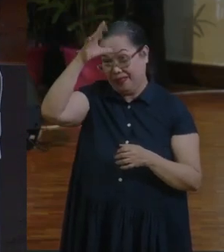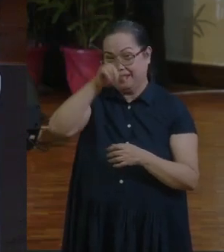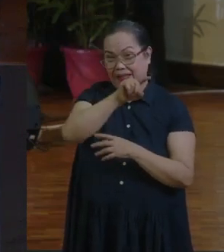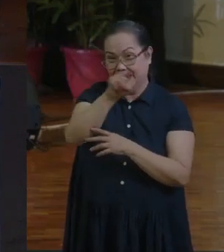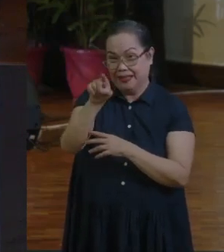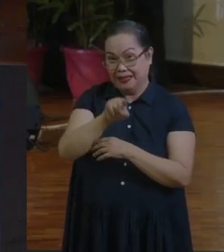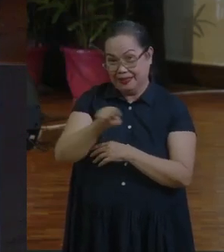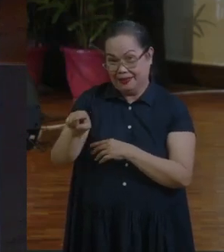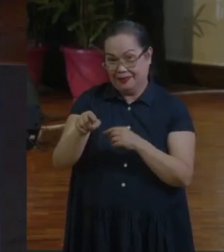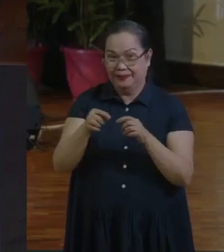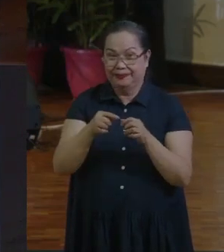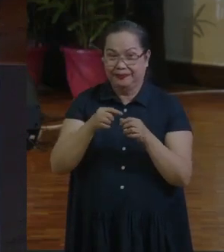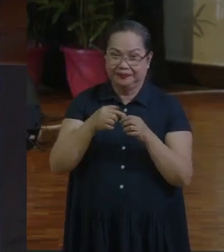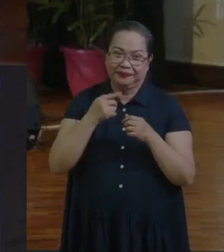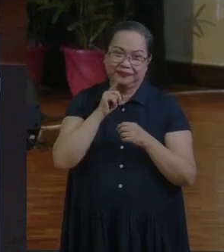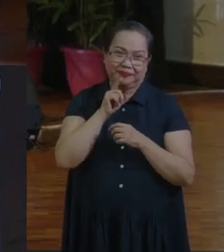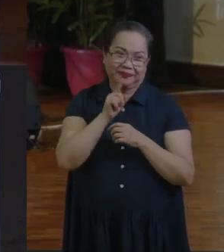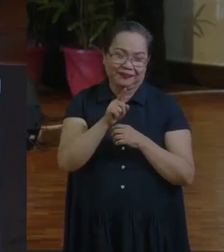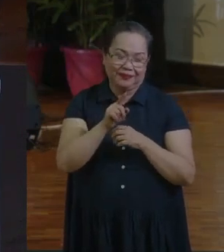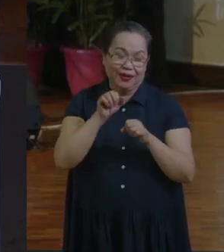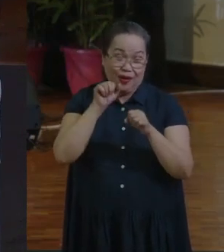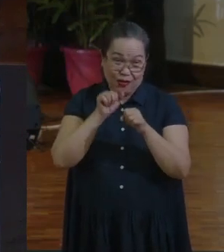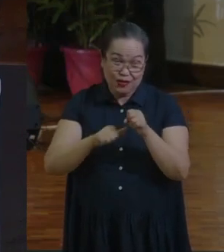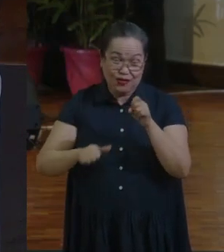Kaya naman,